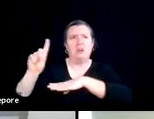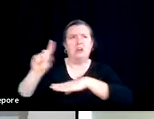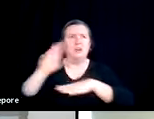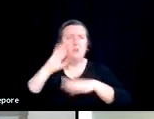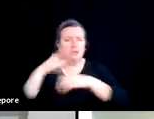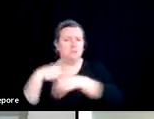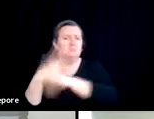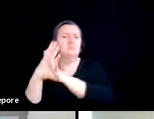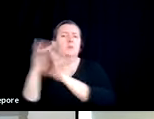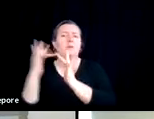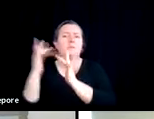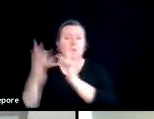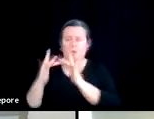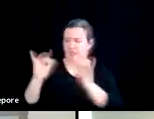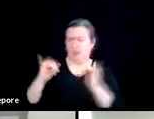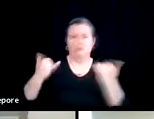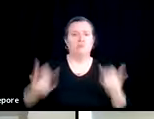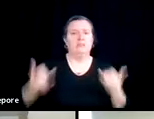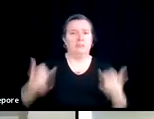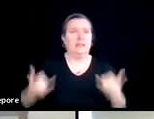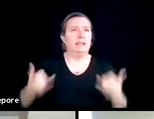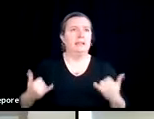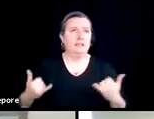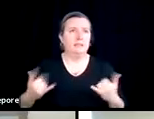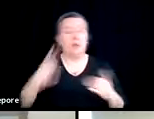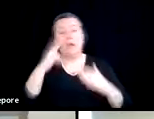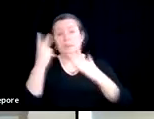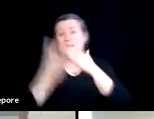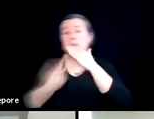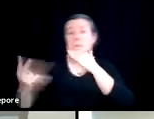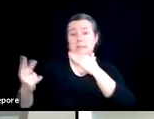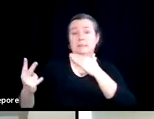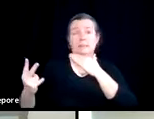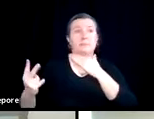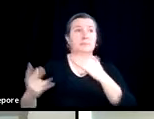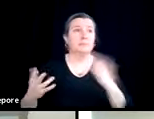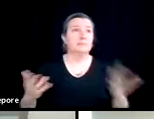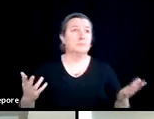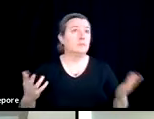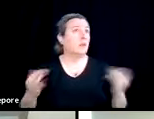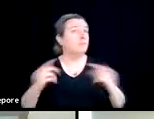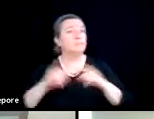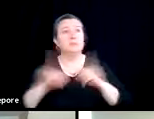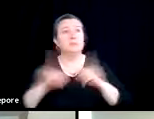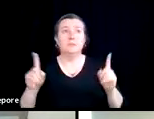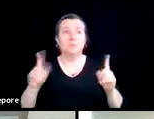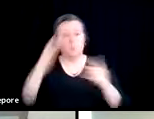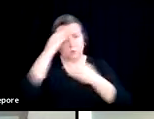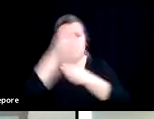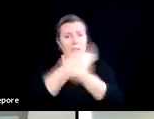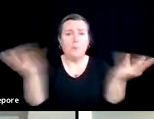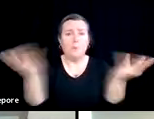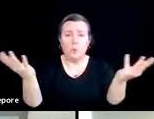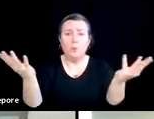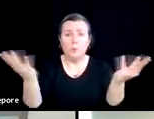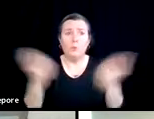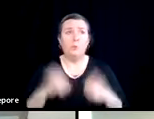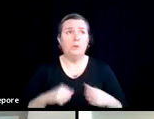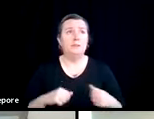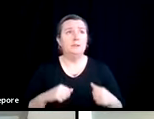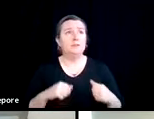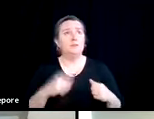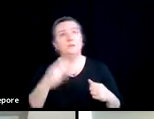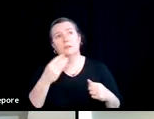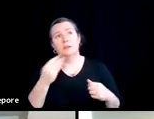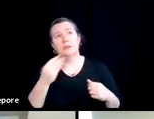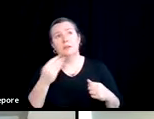strong expectation. And if it's different than that, we'll let you know. I promise we'll give you more advance notice than we gave you